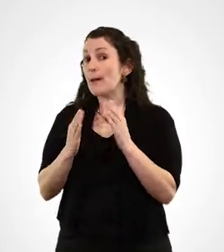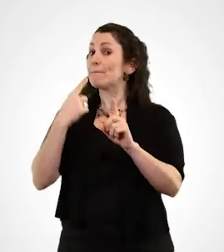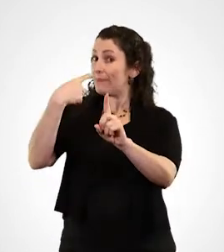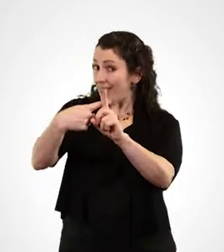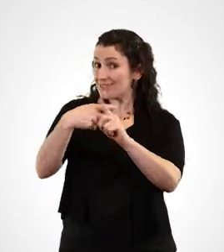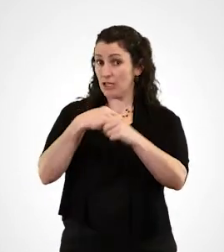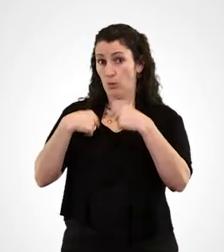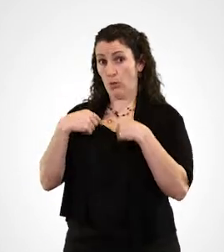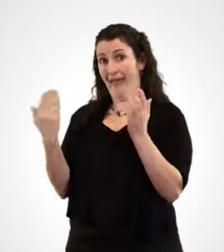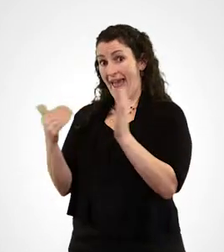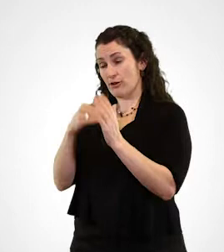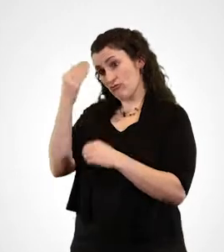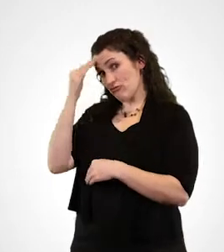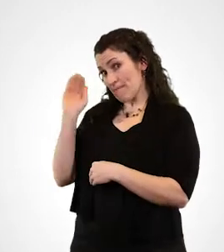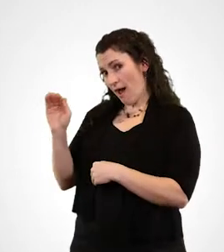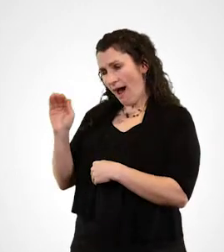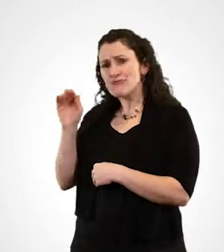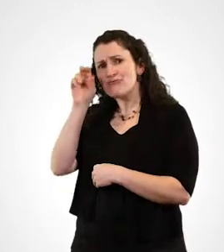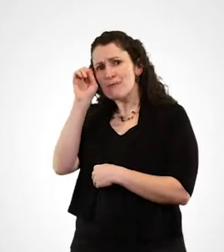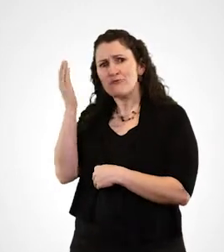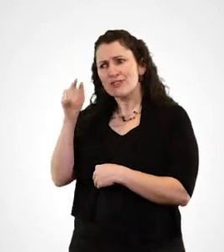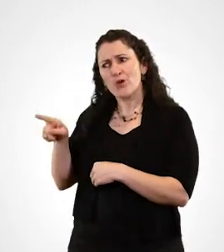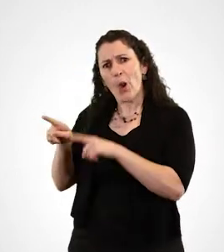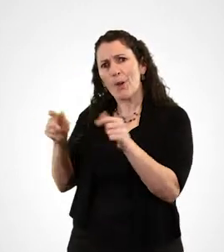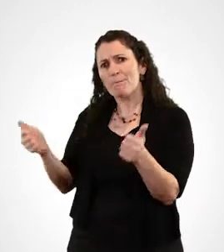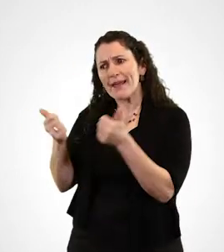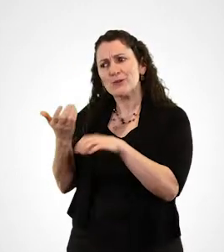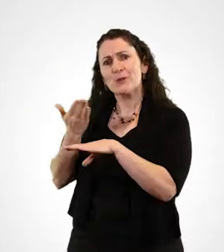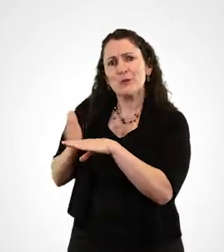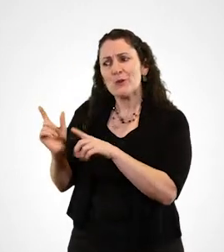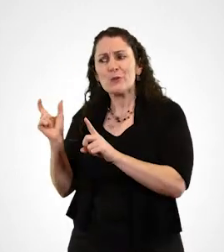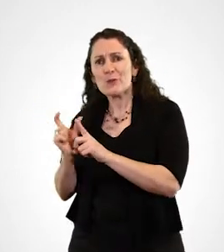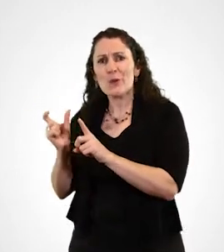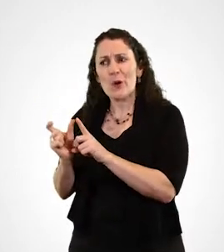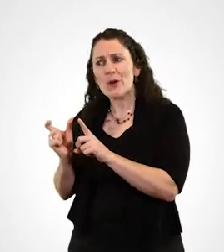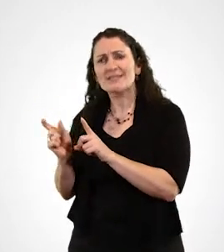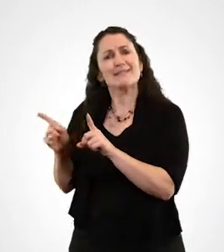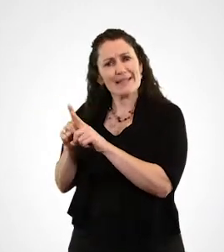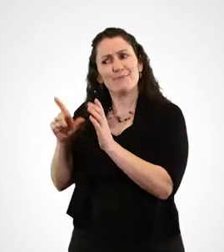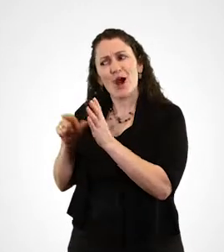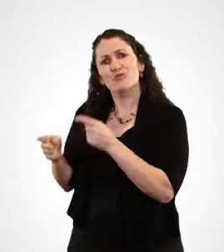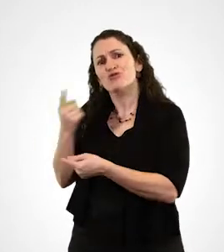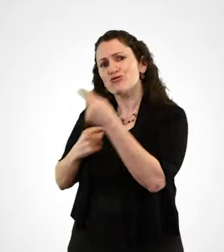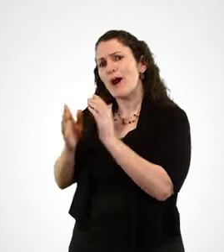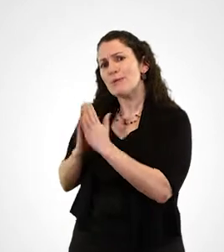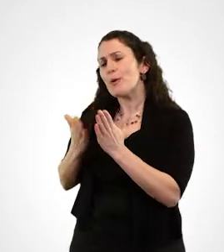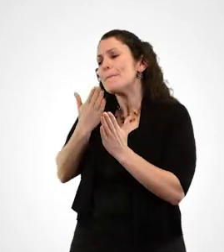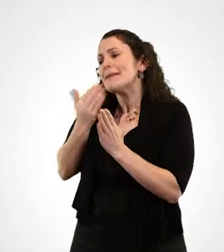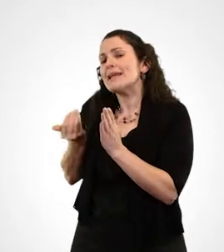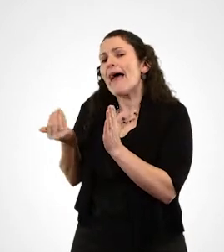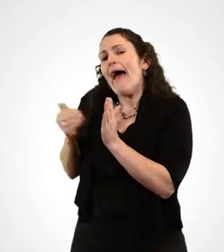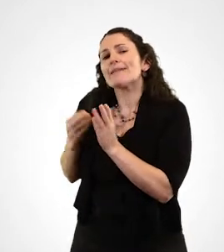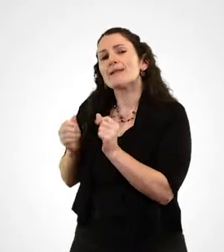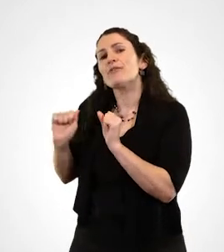learned some new words. If you can, use the words while you're talking to us about the book. And so just a general, very